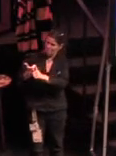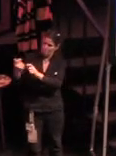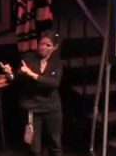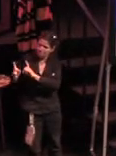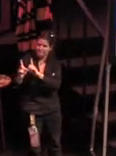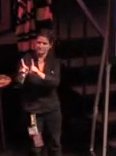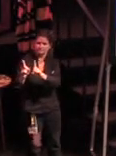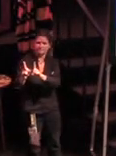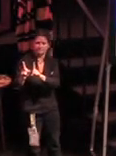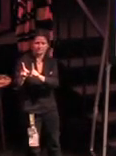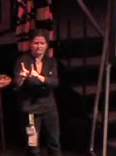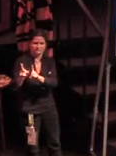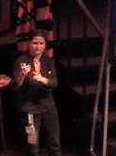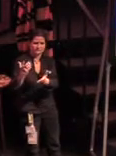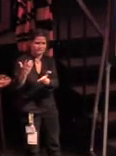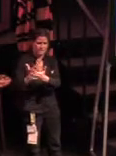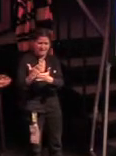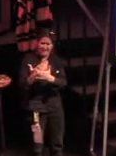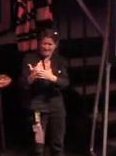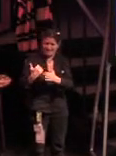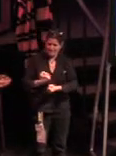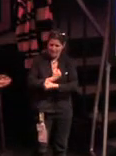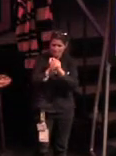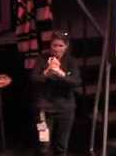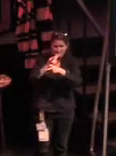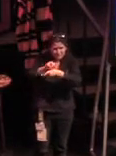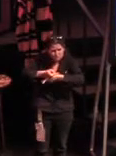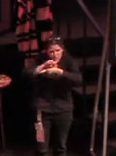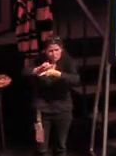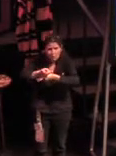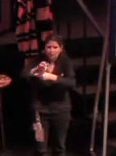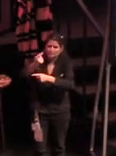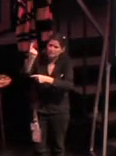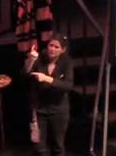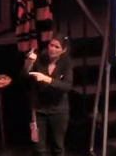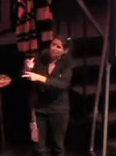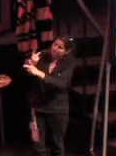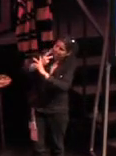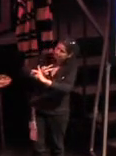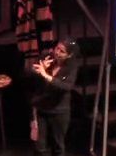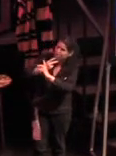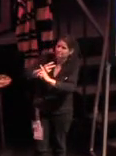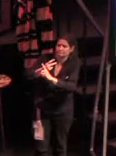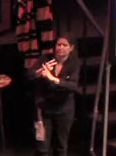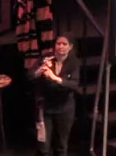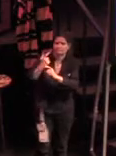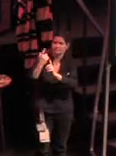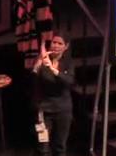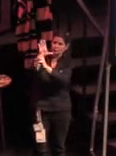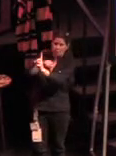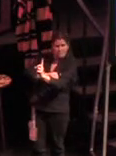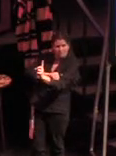ever had, like the power of mentorship, the power of having someone who is cheerleading you, who is coaching you, who is telling you, like, you can do this.